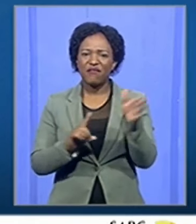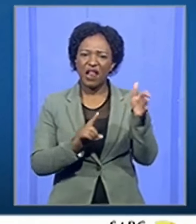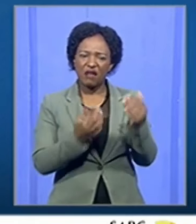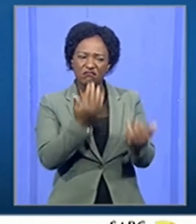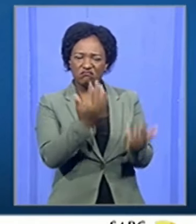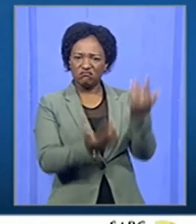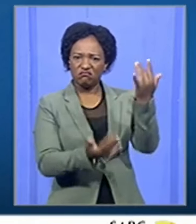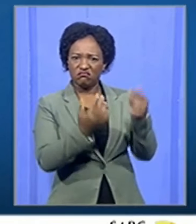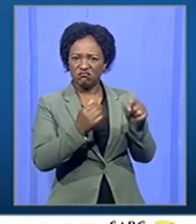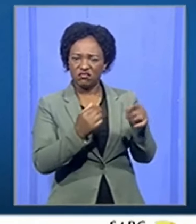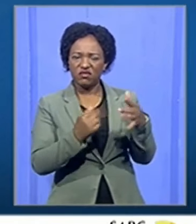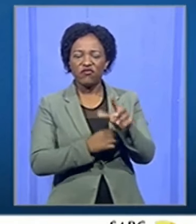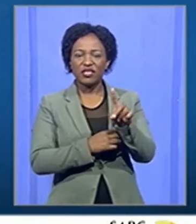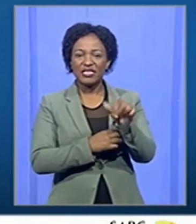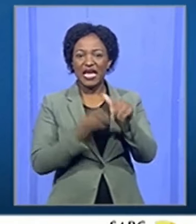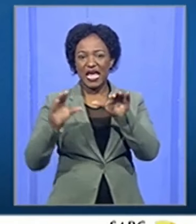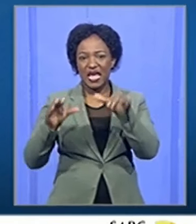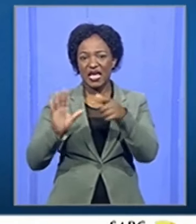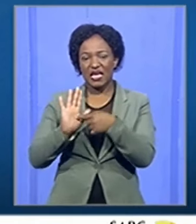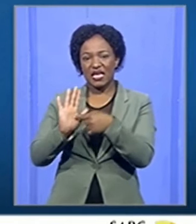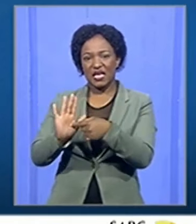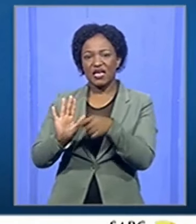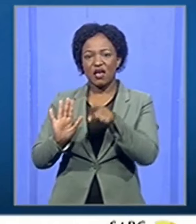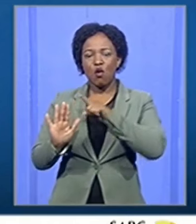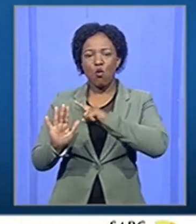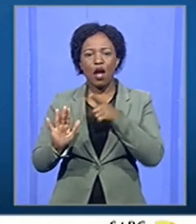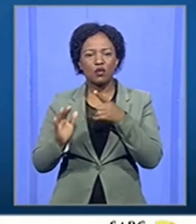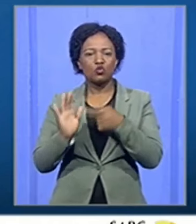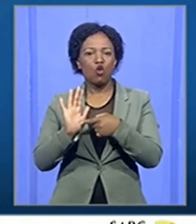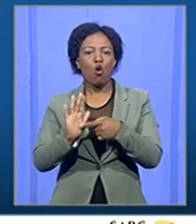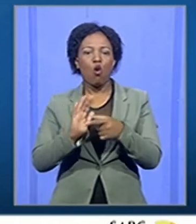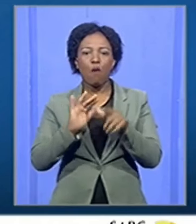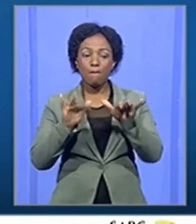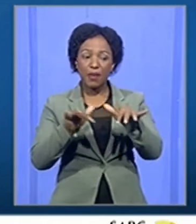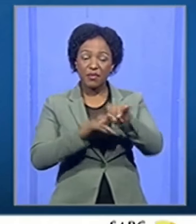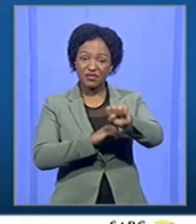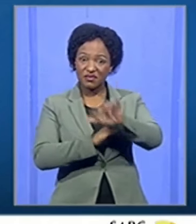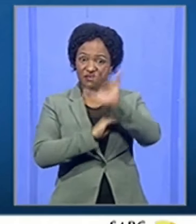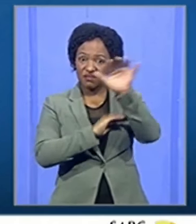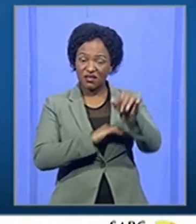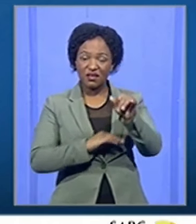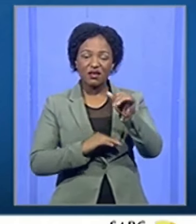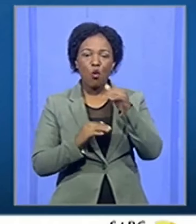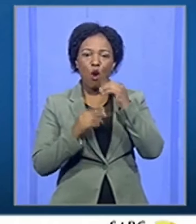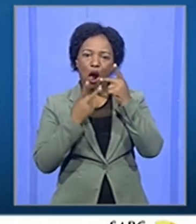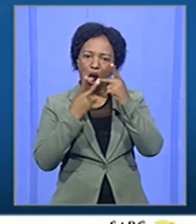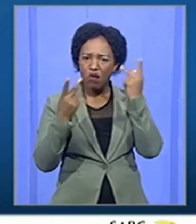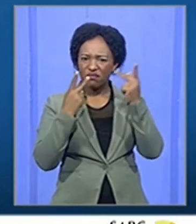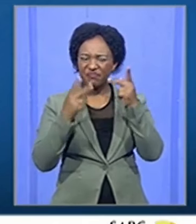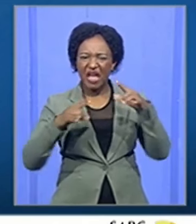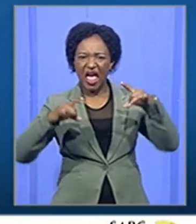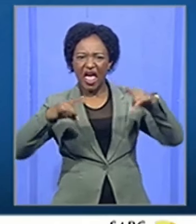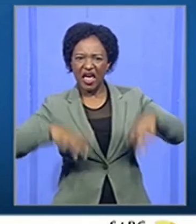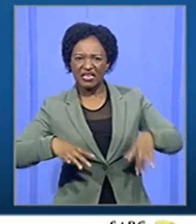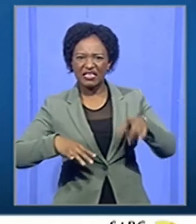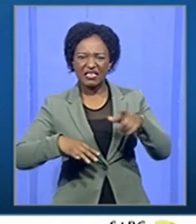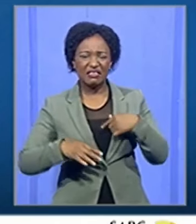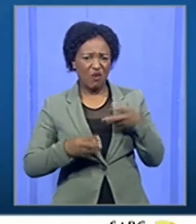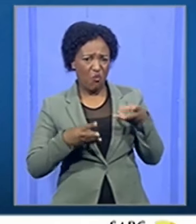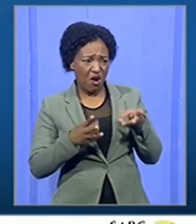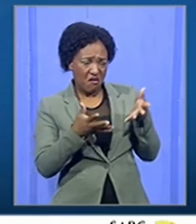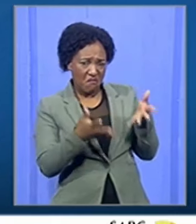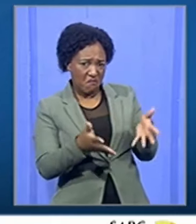naga papatšong ya DA ke sešupo sa go hlohleletša lehloyo go badudi ba naga ya Afrika Borwa e le go maitshwaro ao re a